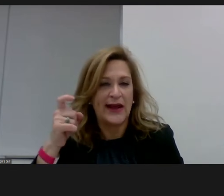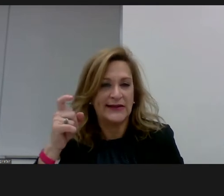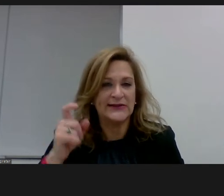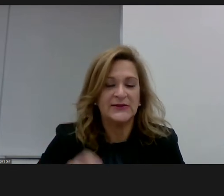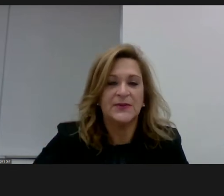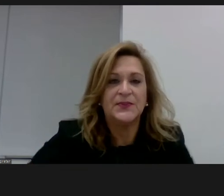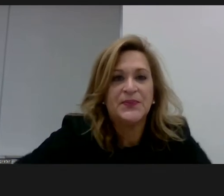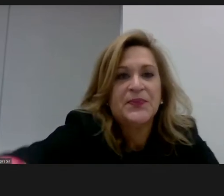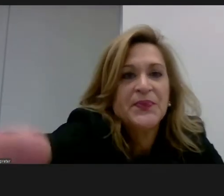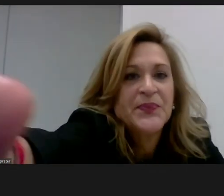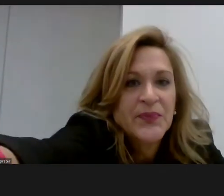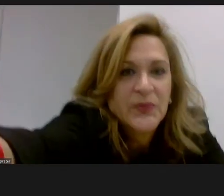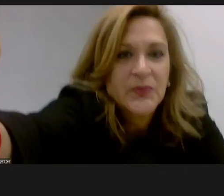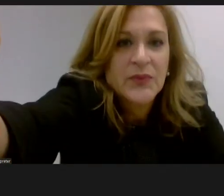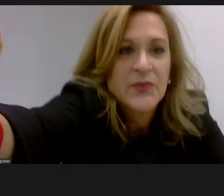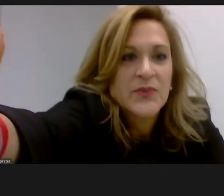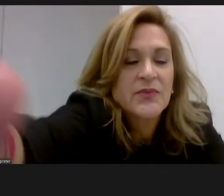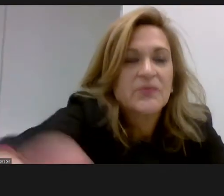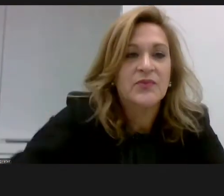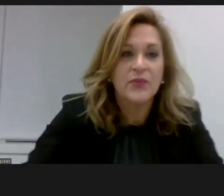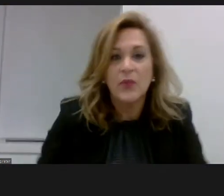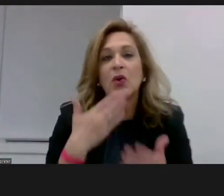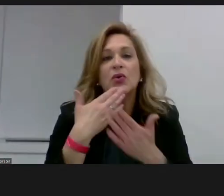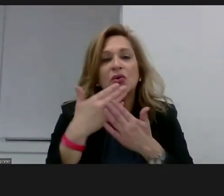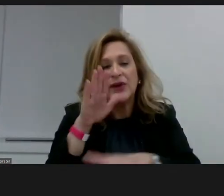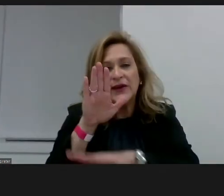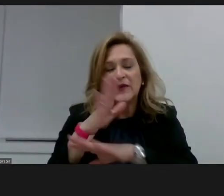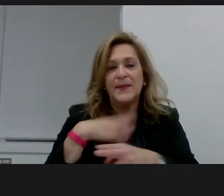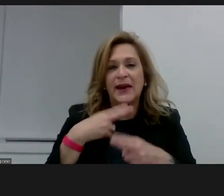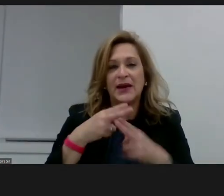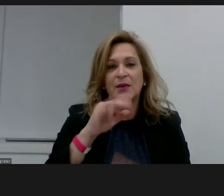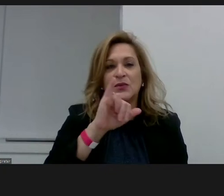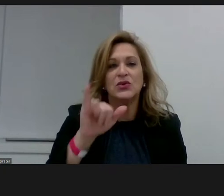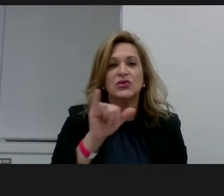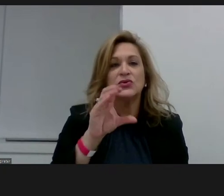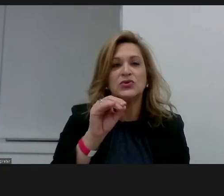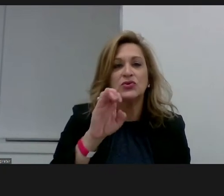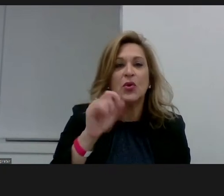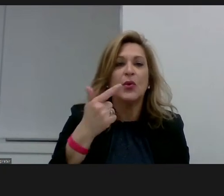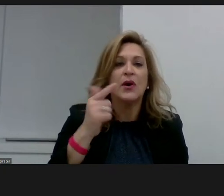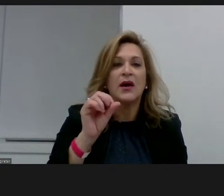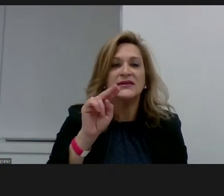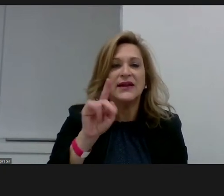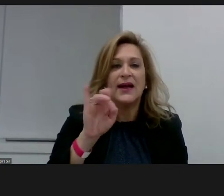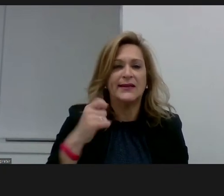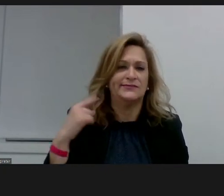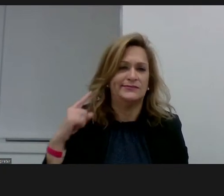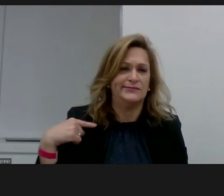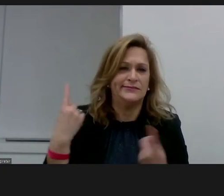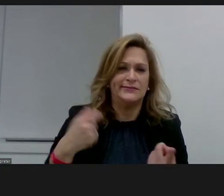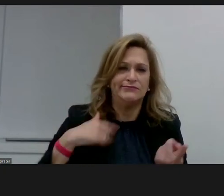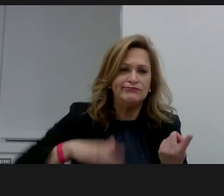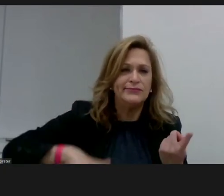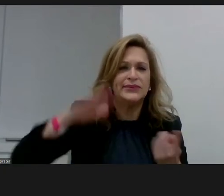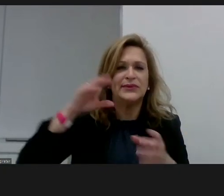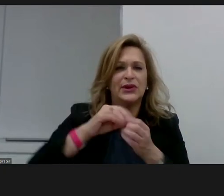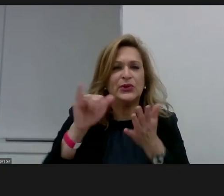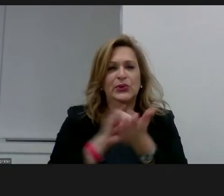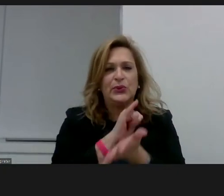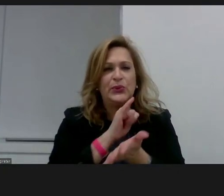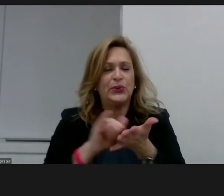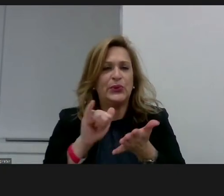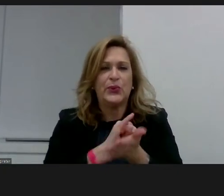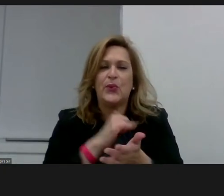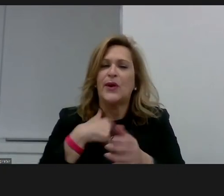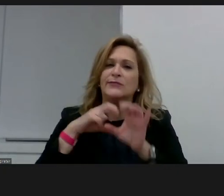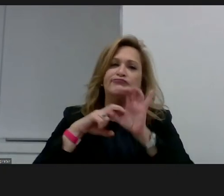Good evening, MTA panelists. My name is Joe Gonzalez, and I'm a lifelong New Yorker and a lifelong public transit